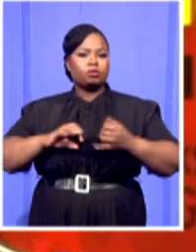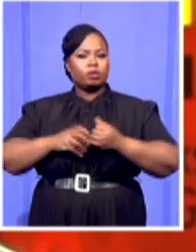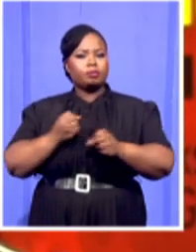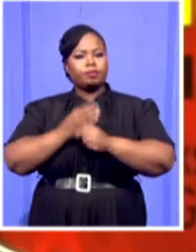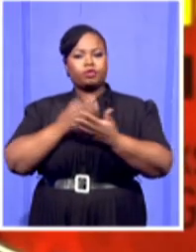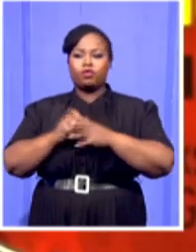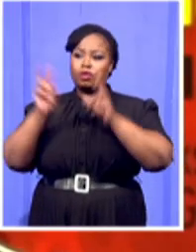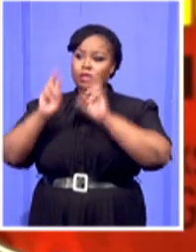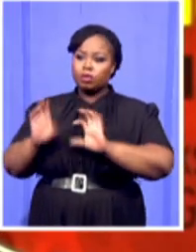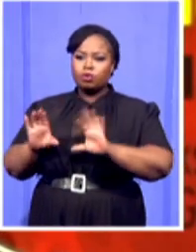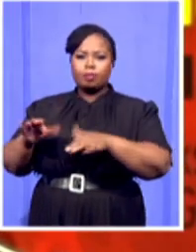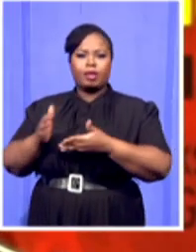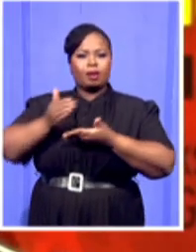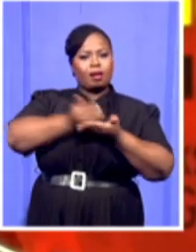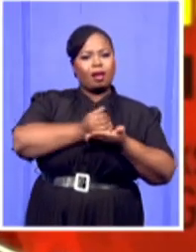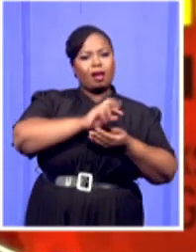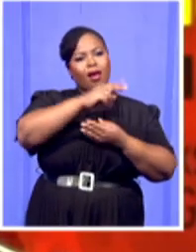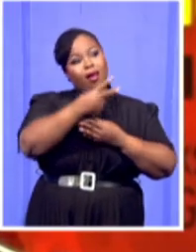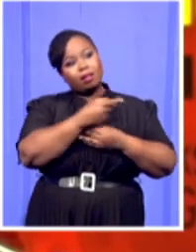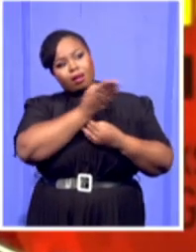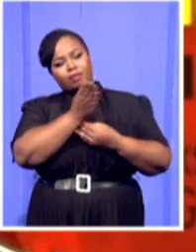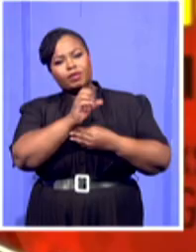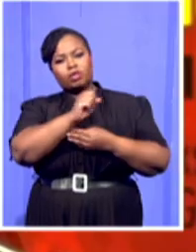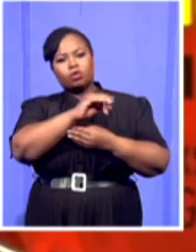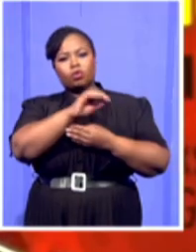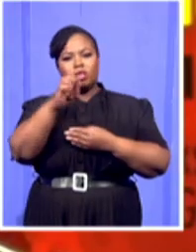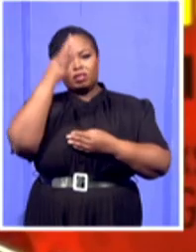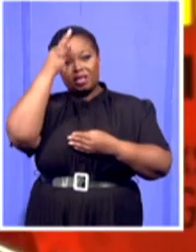Eskom and other key SOEs.